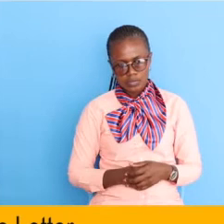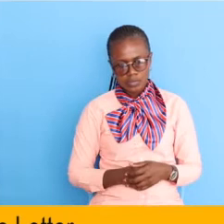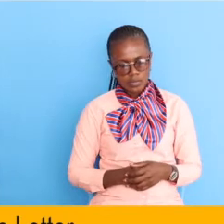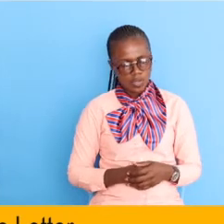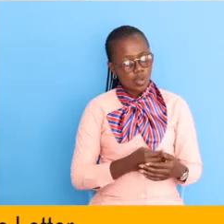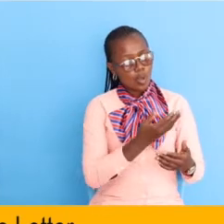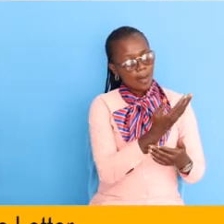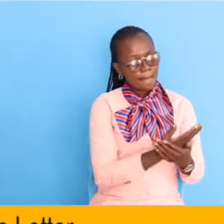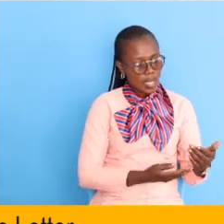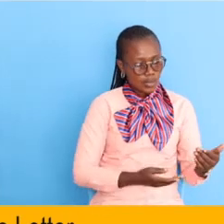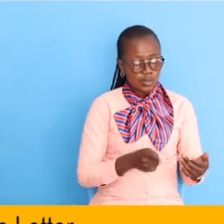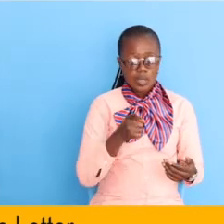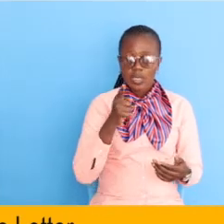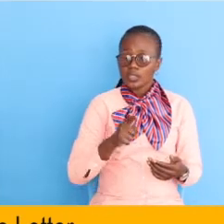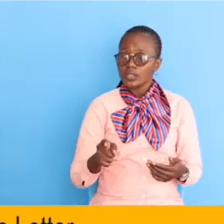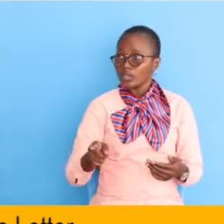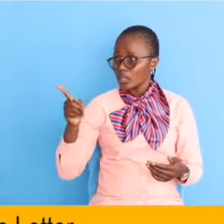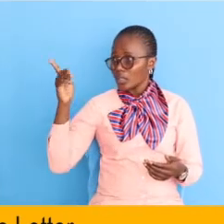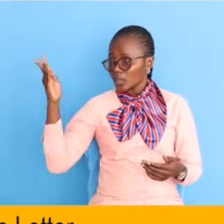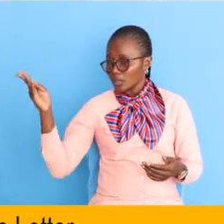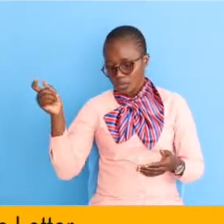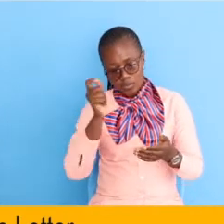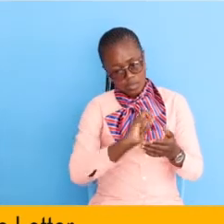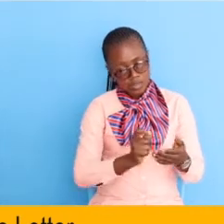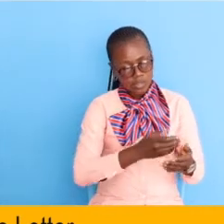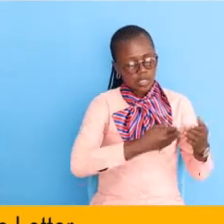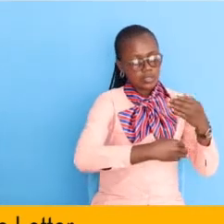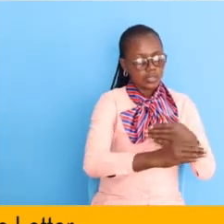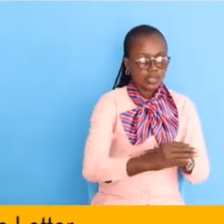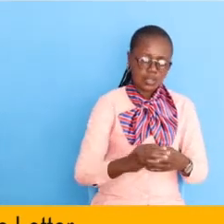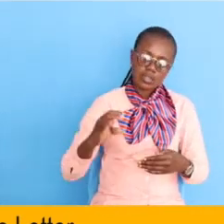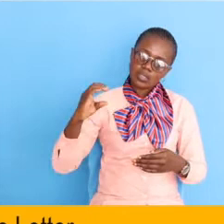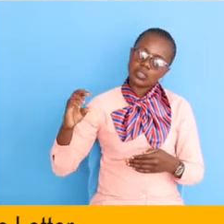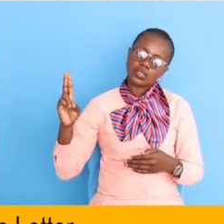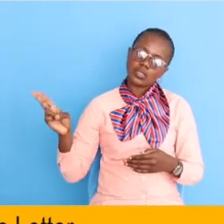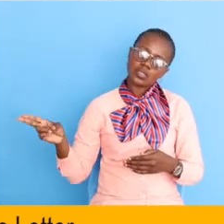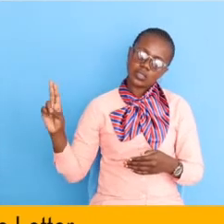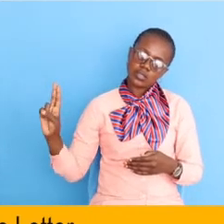to Chuma, the one who received the items.